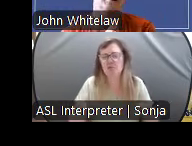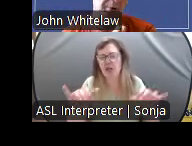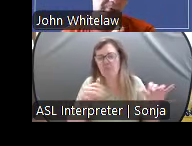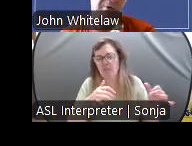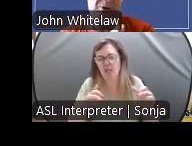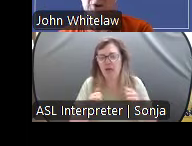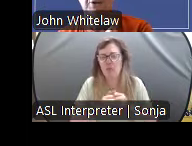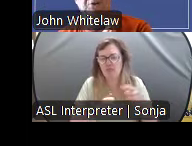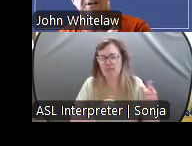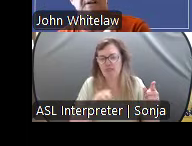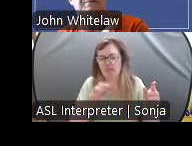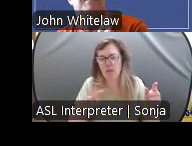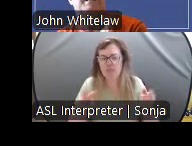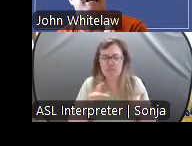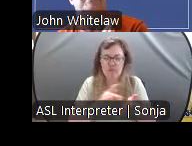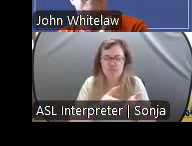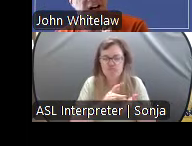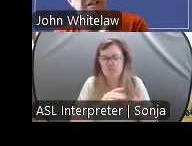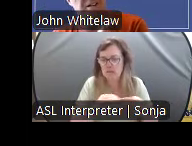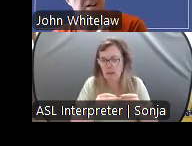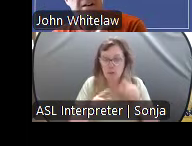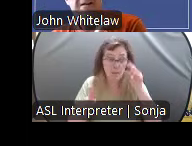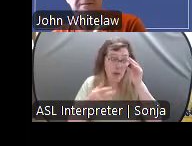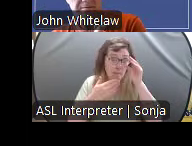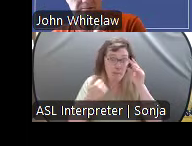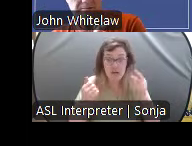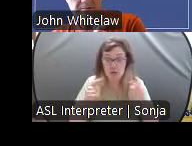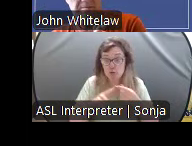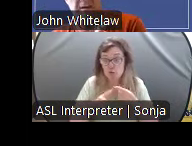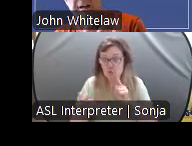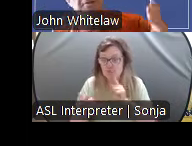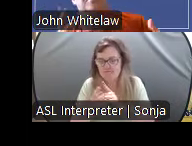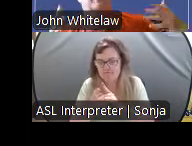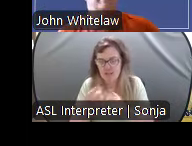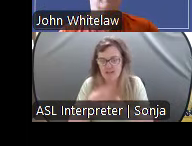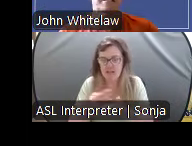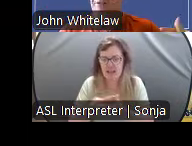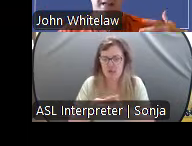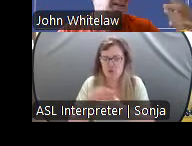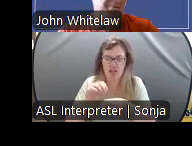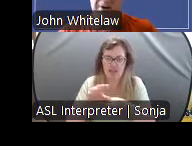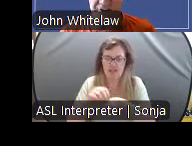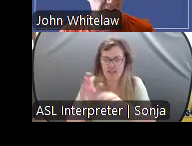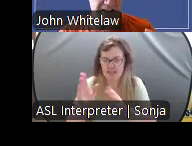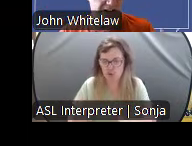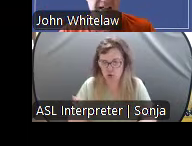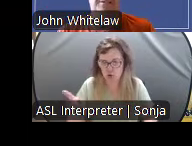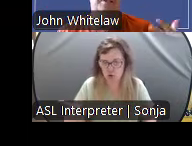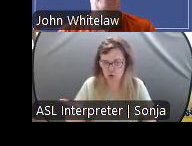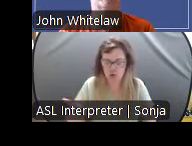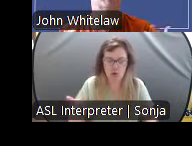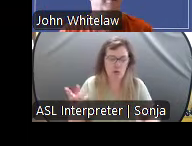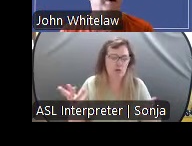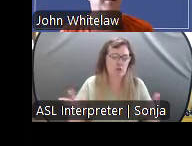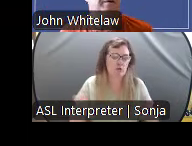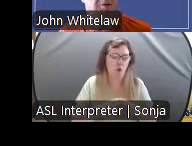you, the people who are good at doing the numbers are financial advisors. If your client is, less impoverished and actually has to